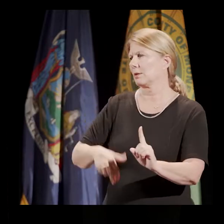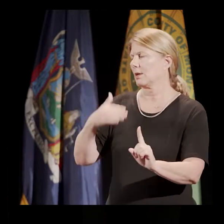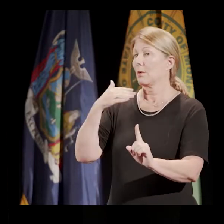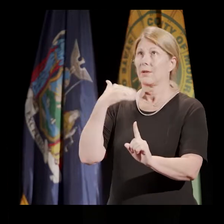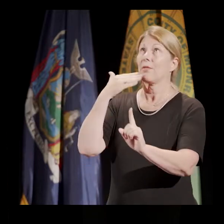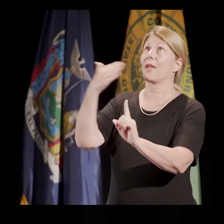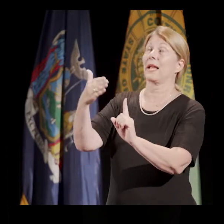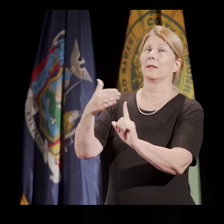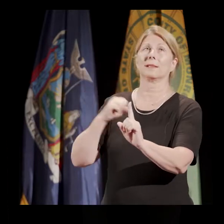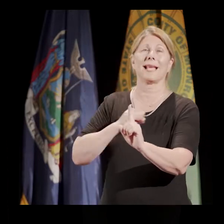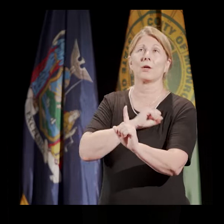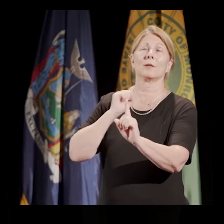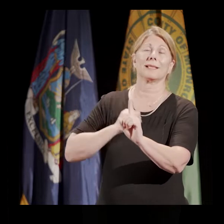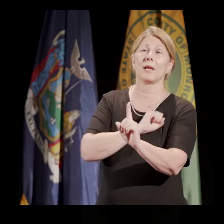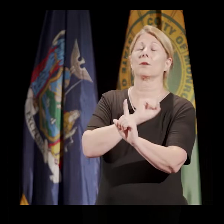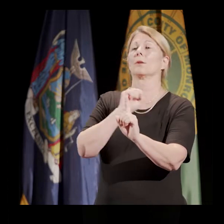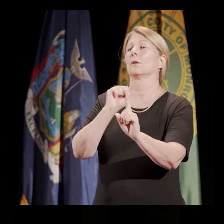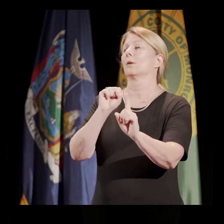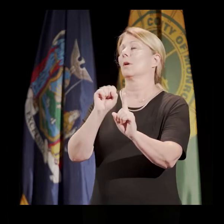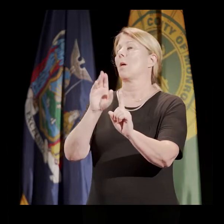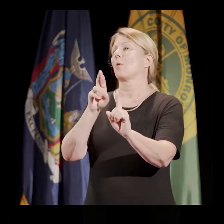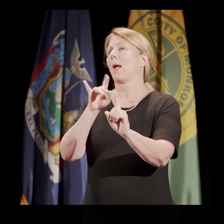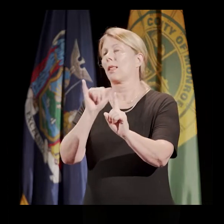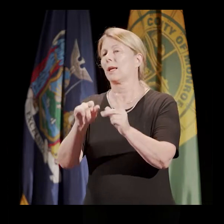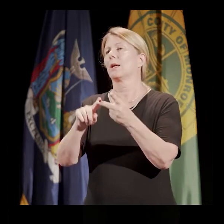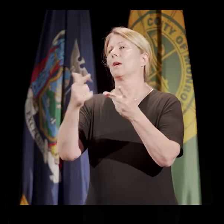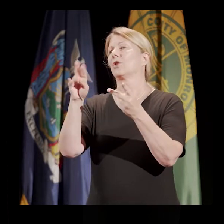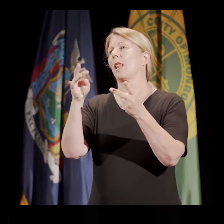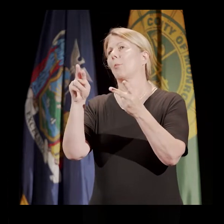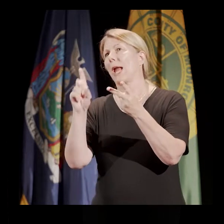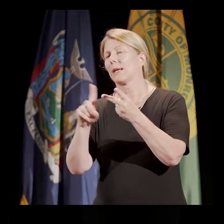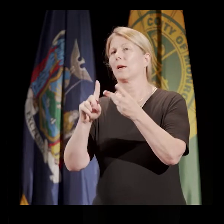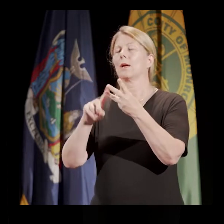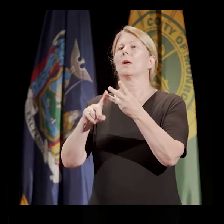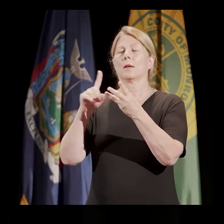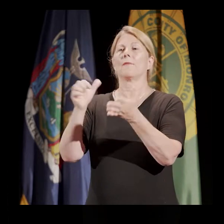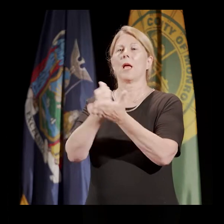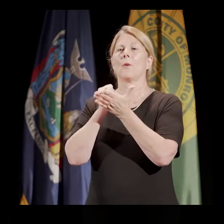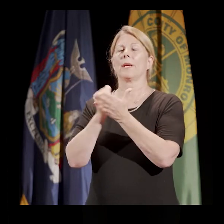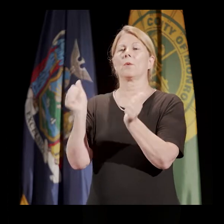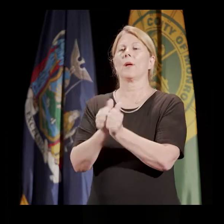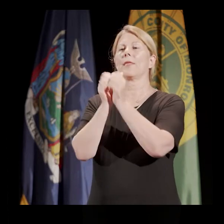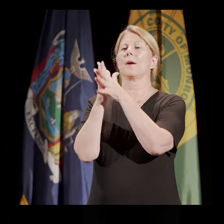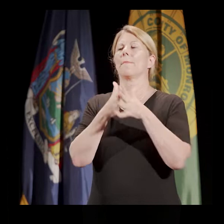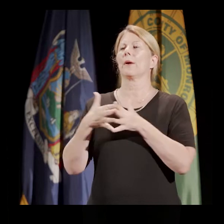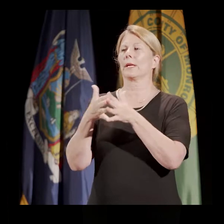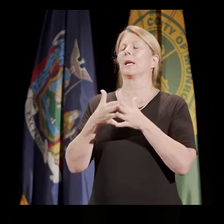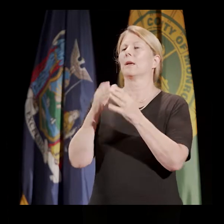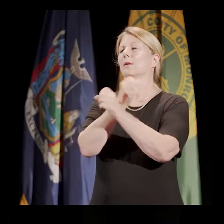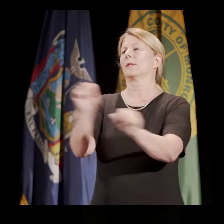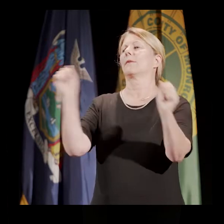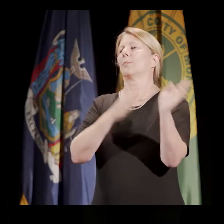Gillibrand, and Congressman Morelli for delivering the American Rescue Plan, not only to the city of Rochester, but also to the County of